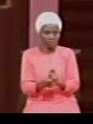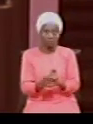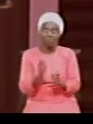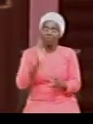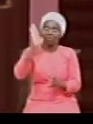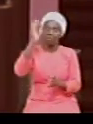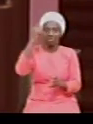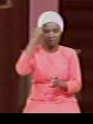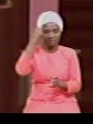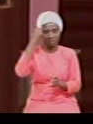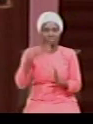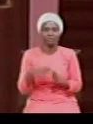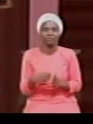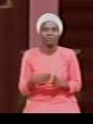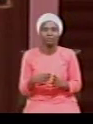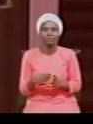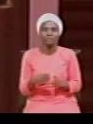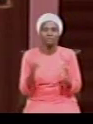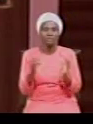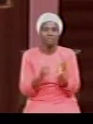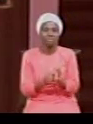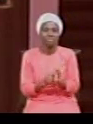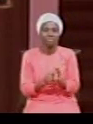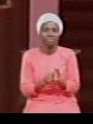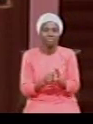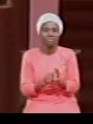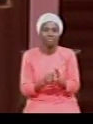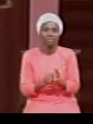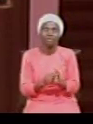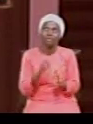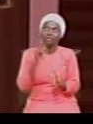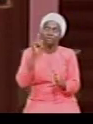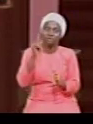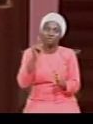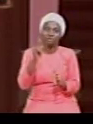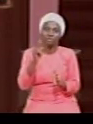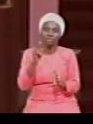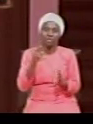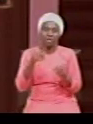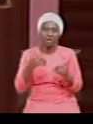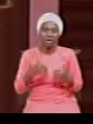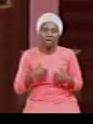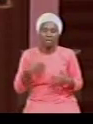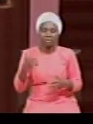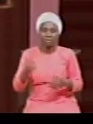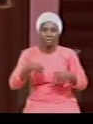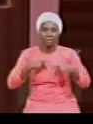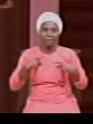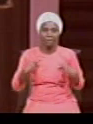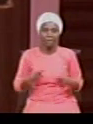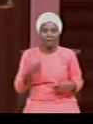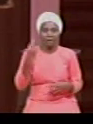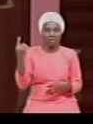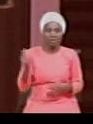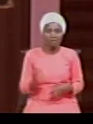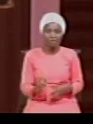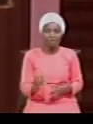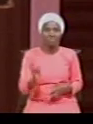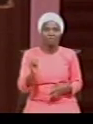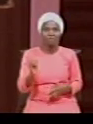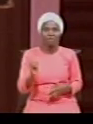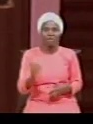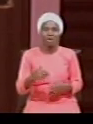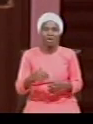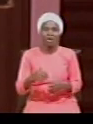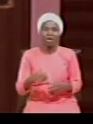his mind, that thou art a priest forever